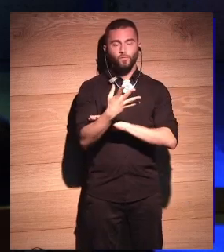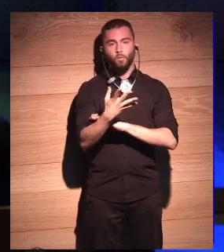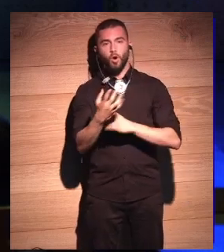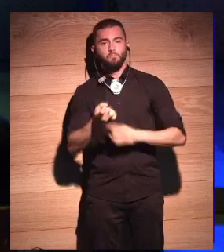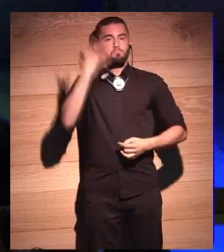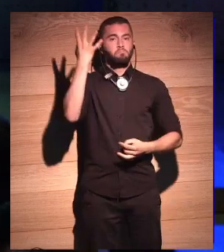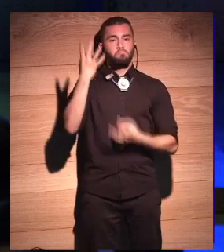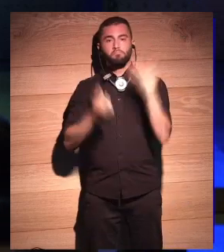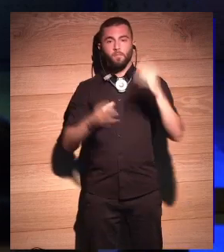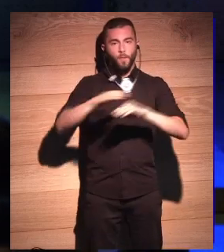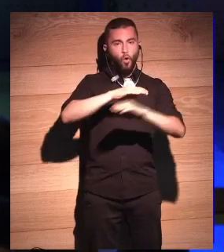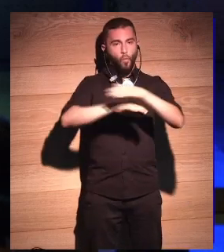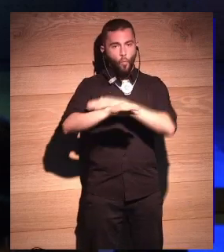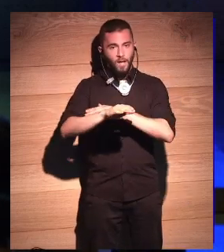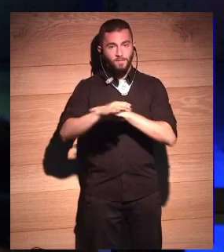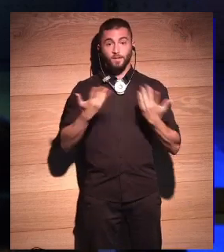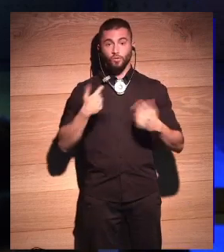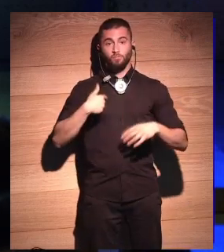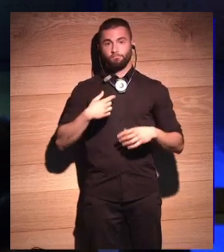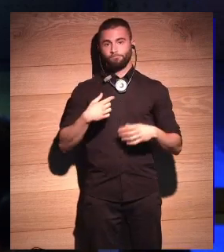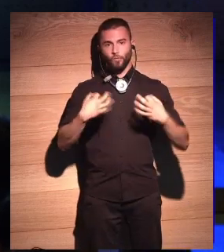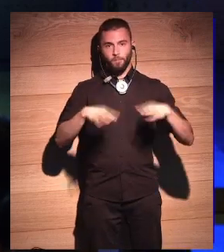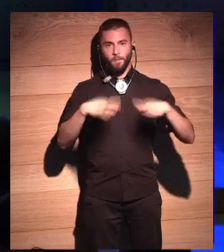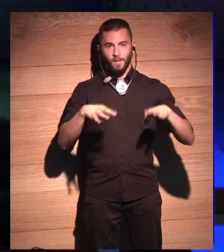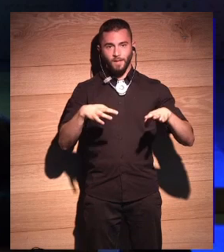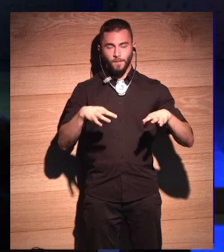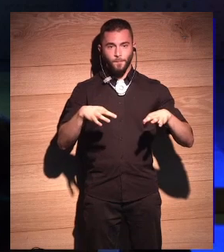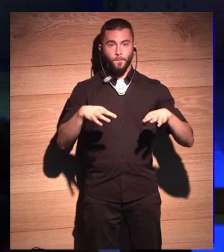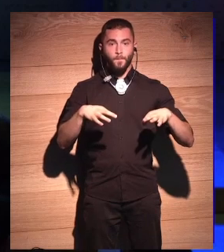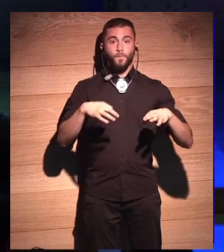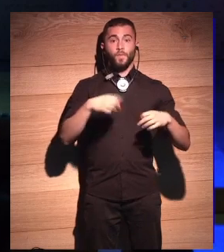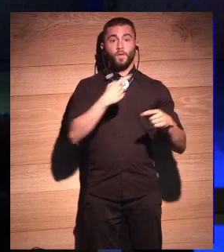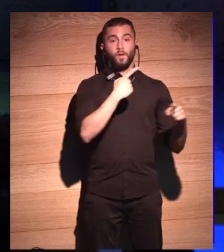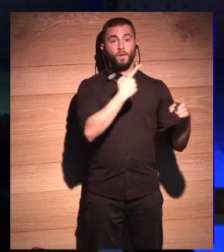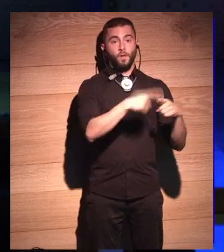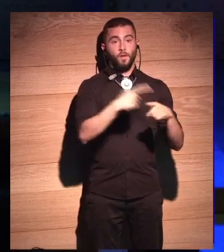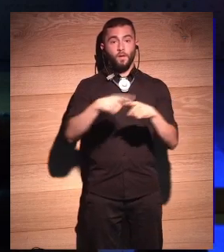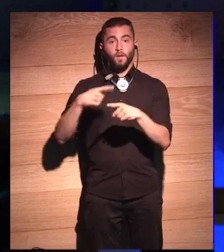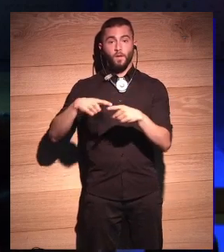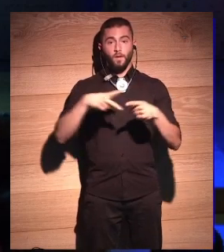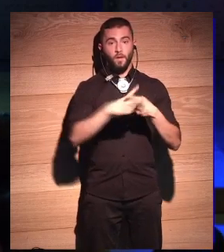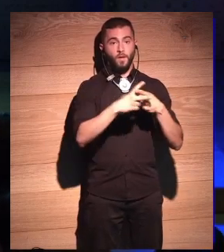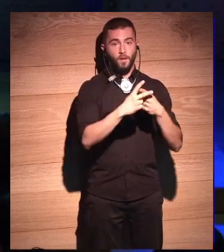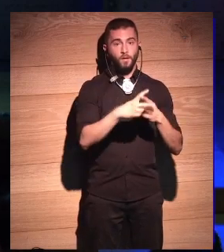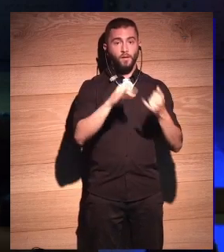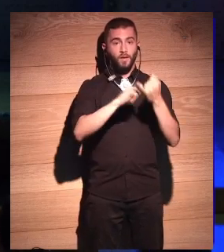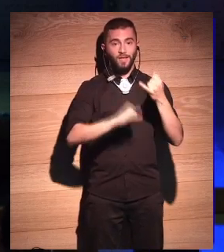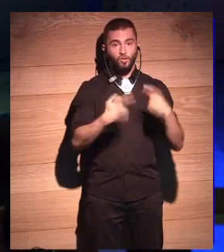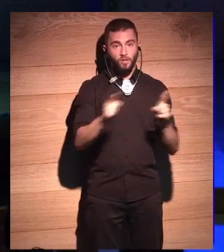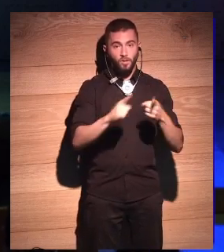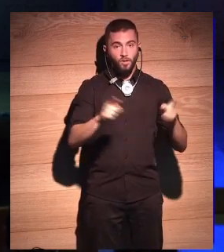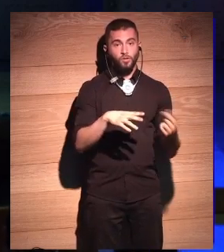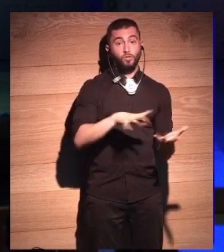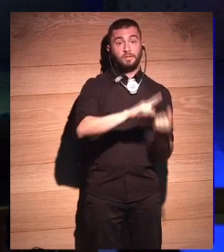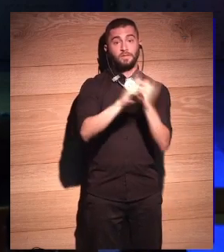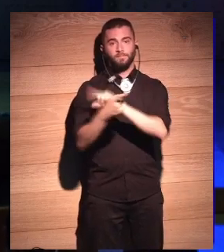change within electronic instruments to change musical elements like the